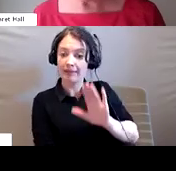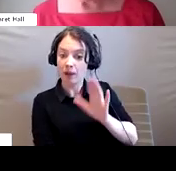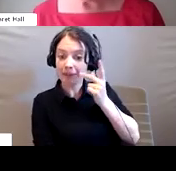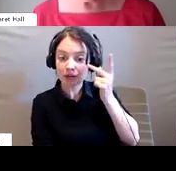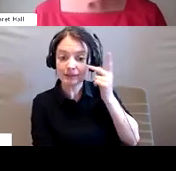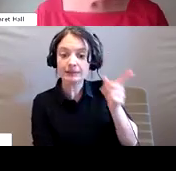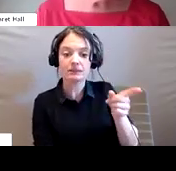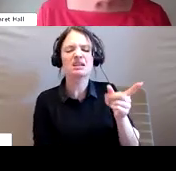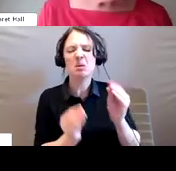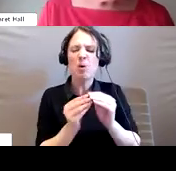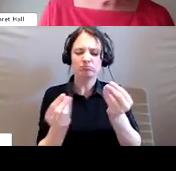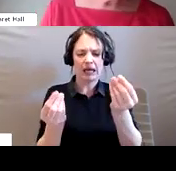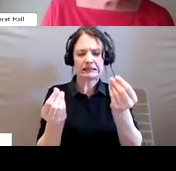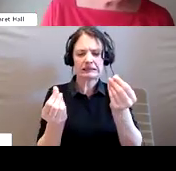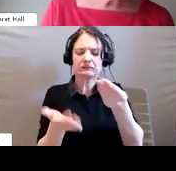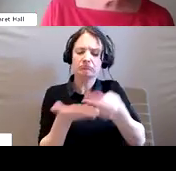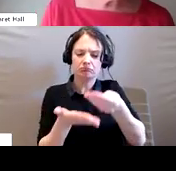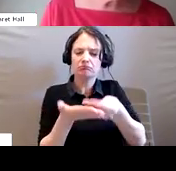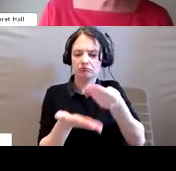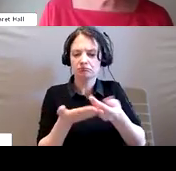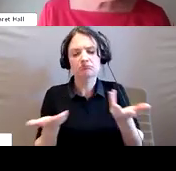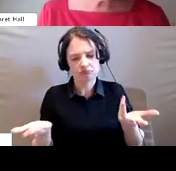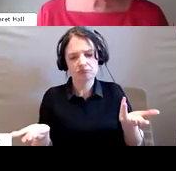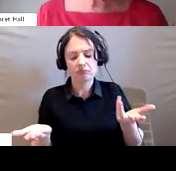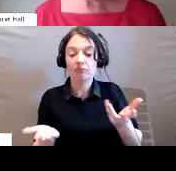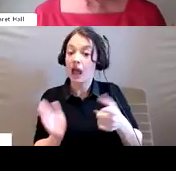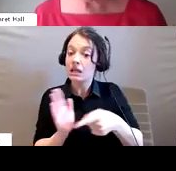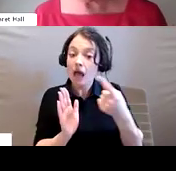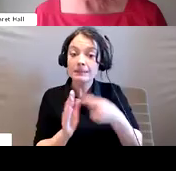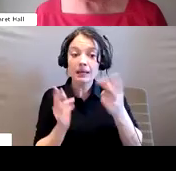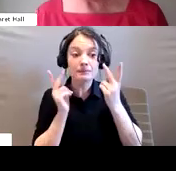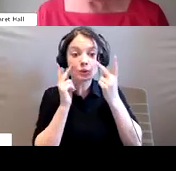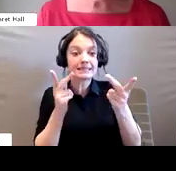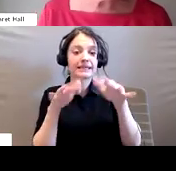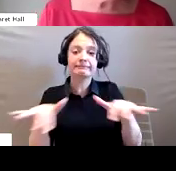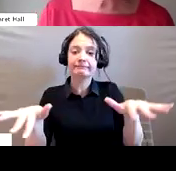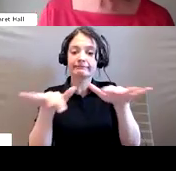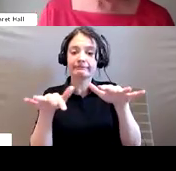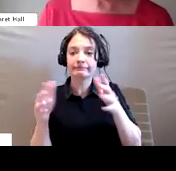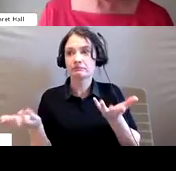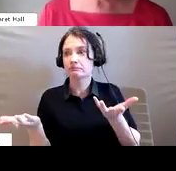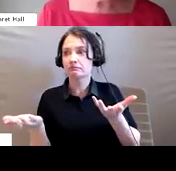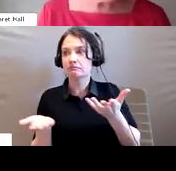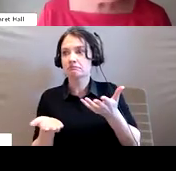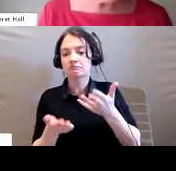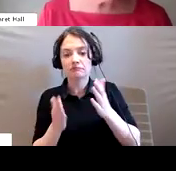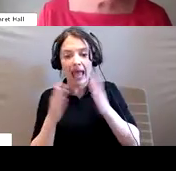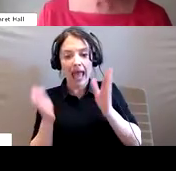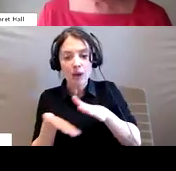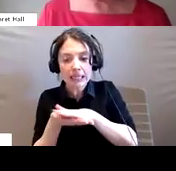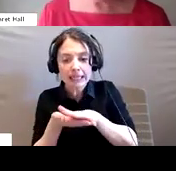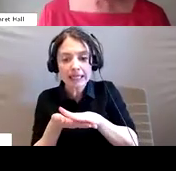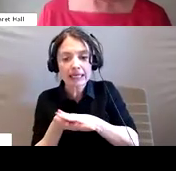primarily material, but may also include services more broadly, housekeeping services,